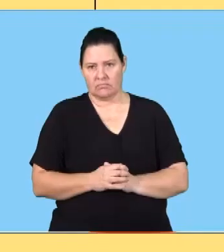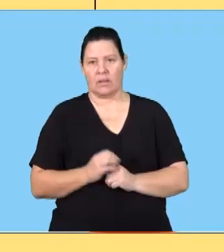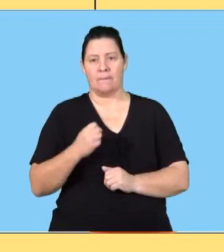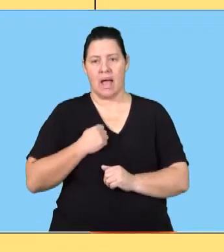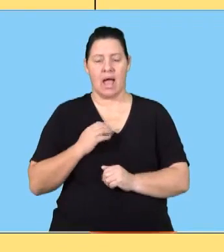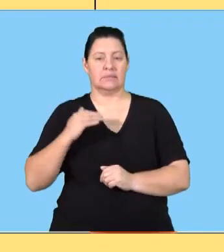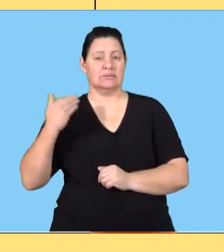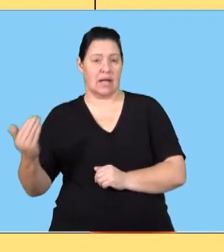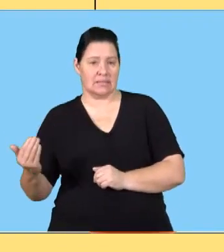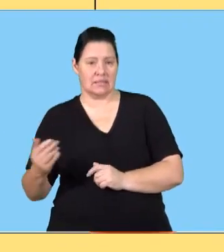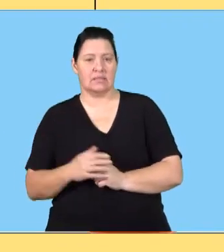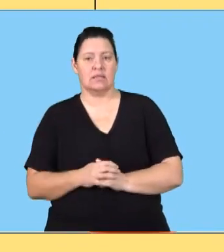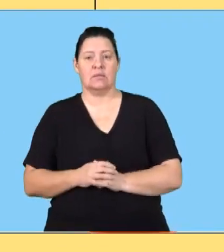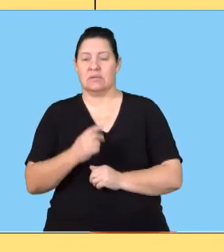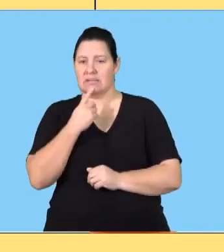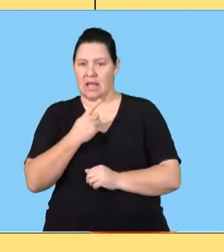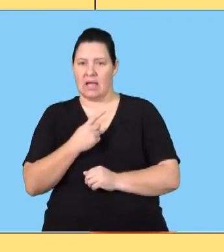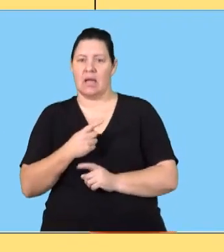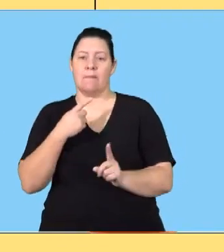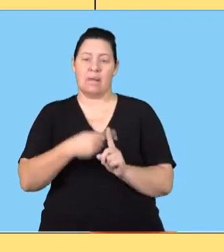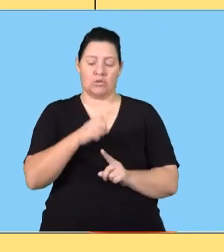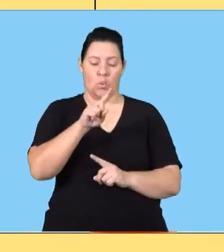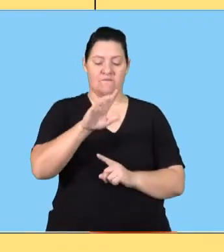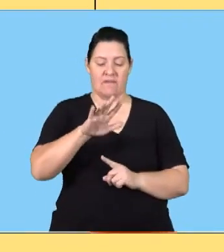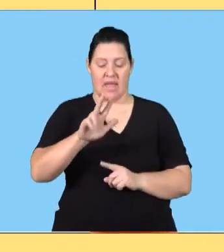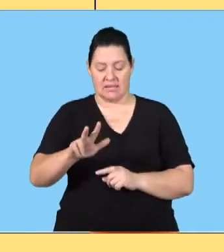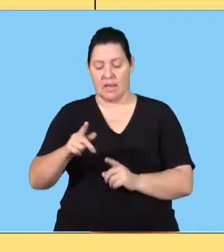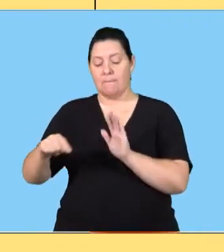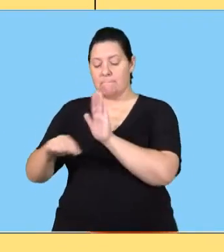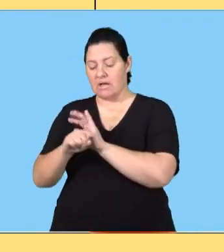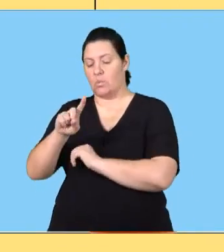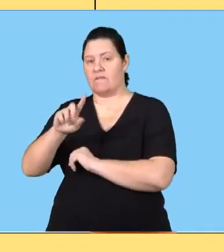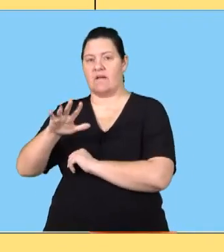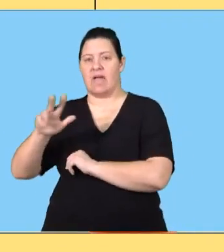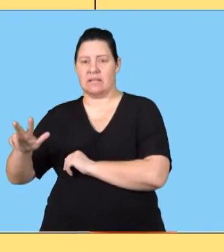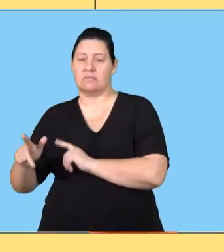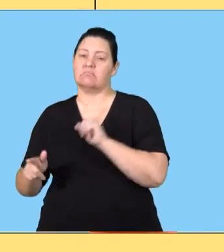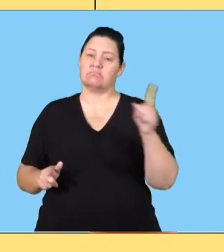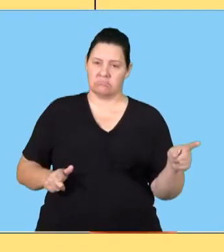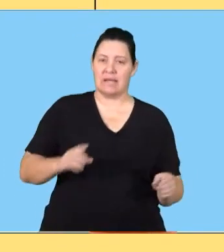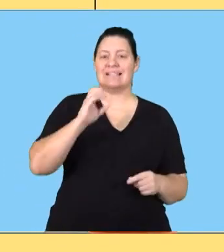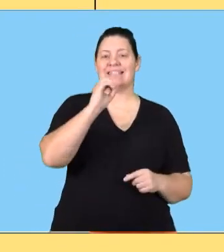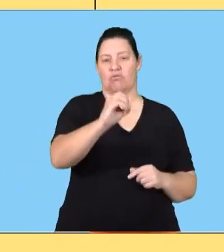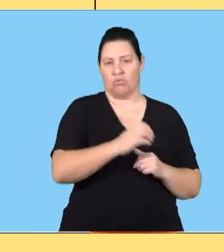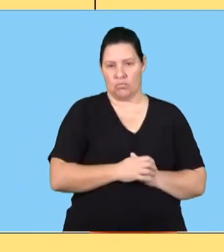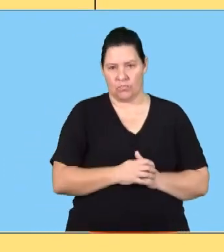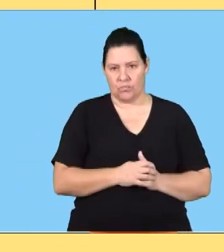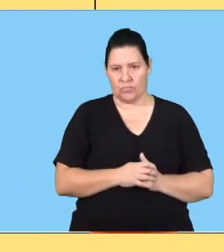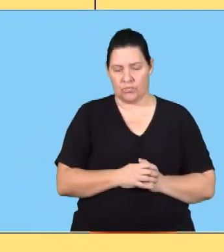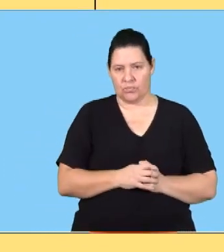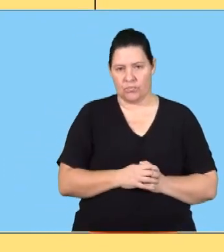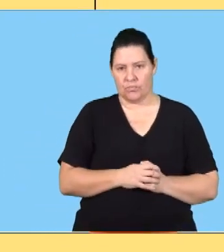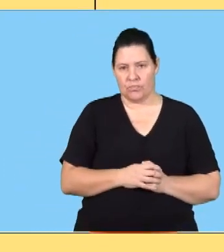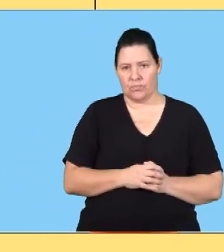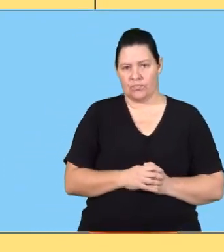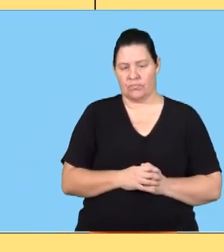my other side of the accounting equation, if I say plus 158 minus 158, the net effect also becomes